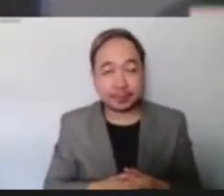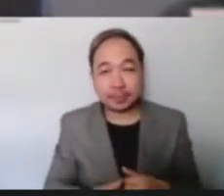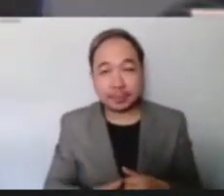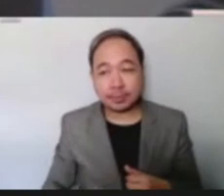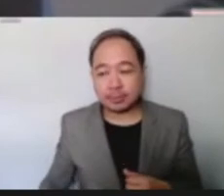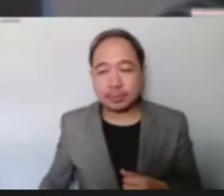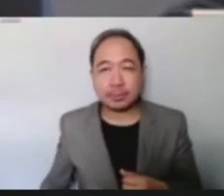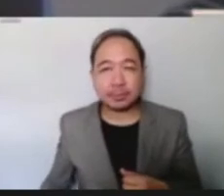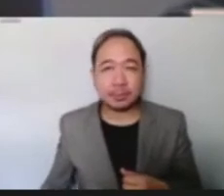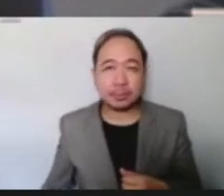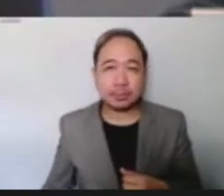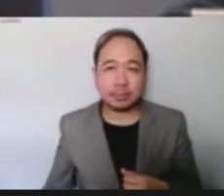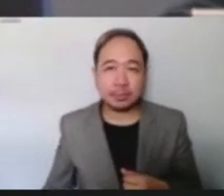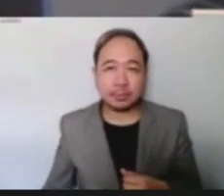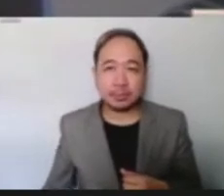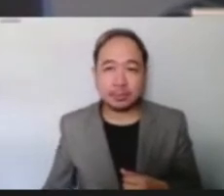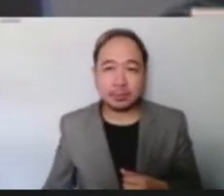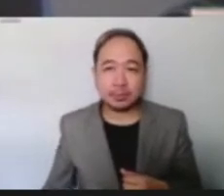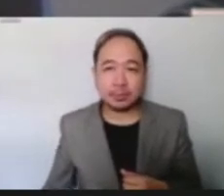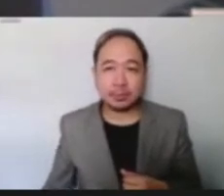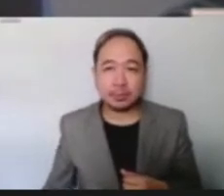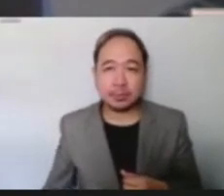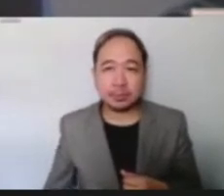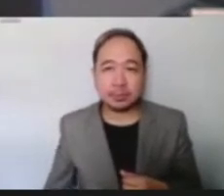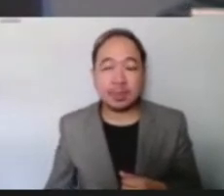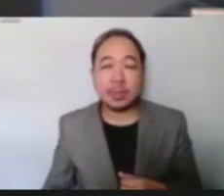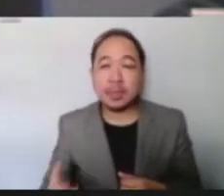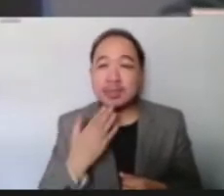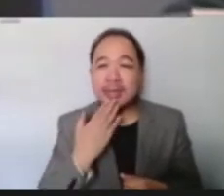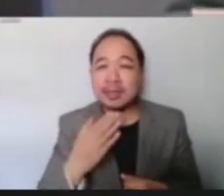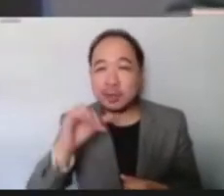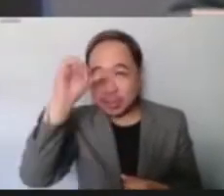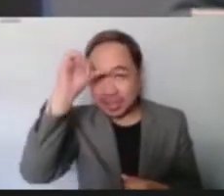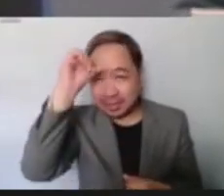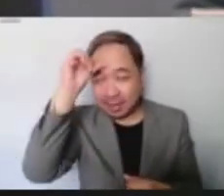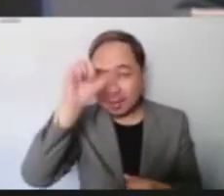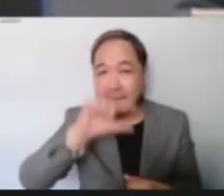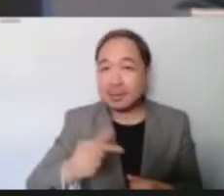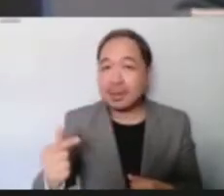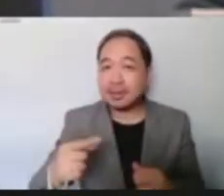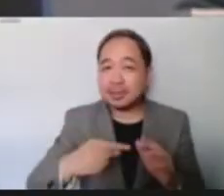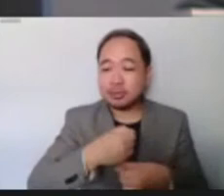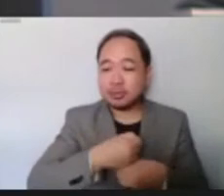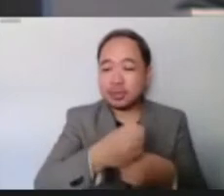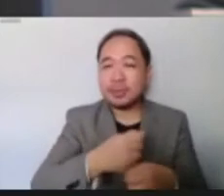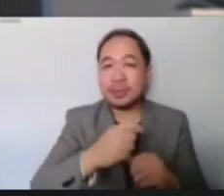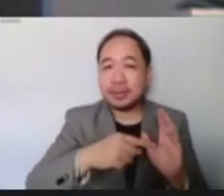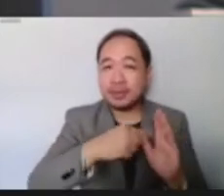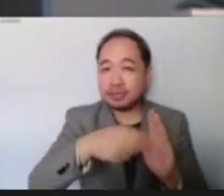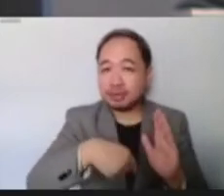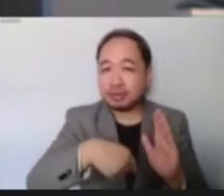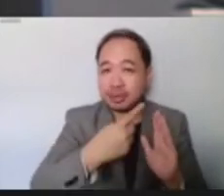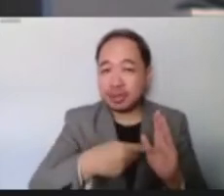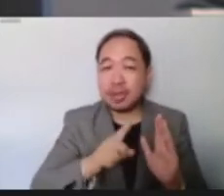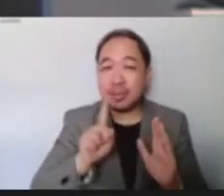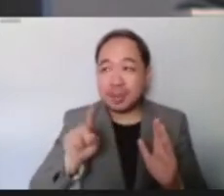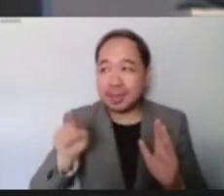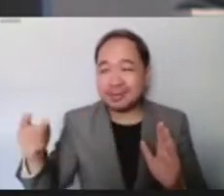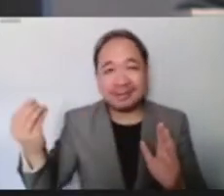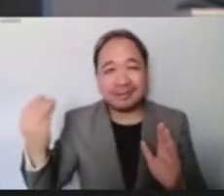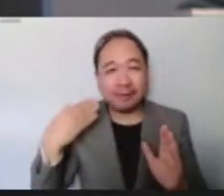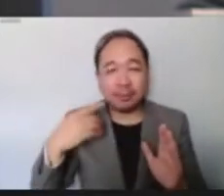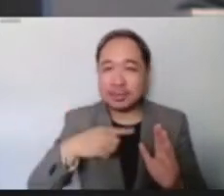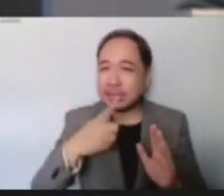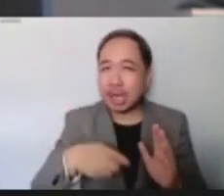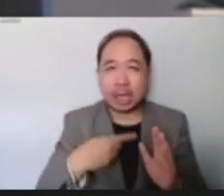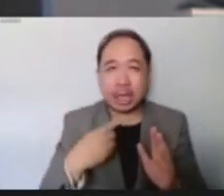India next on my list is Sri Lanka but the distinguished delegate from Sri Lanka is I have been informed is not available at